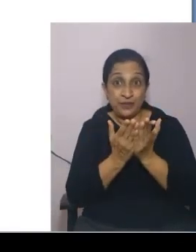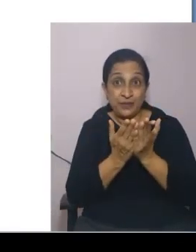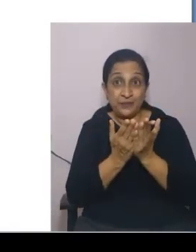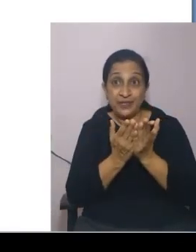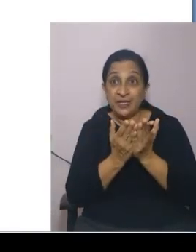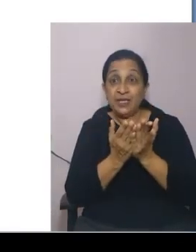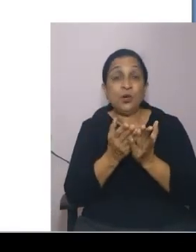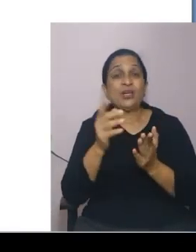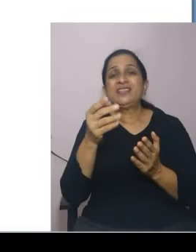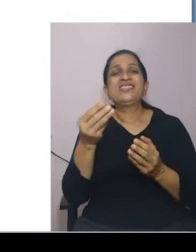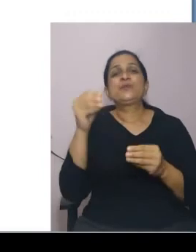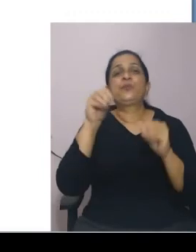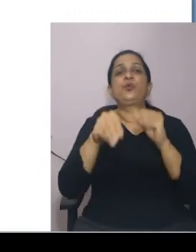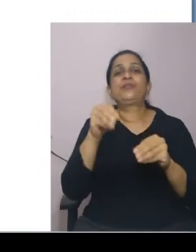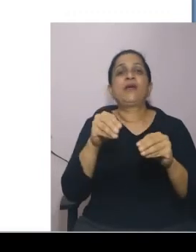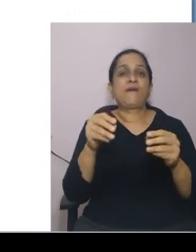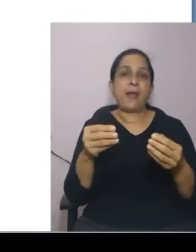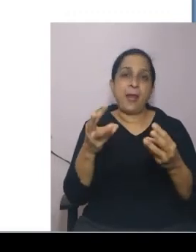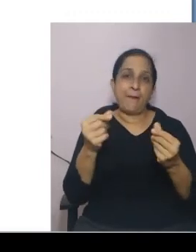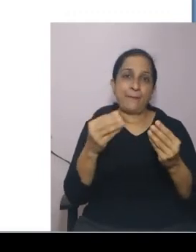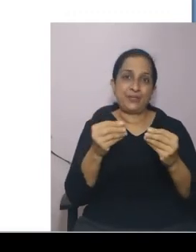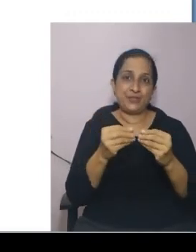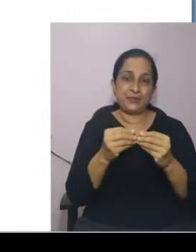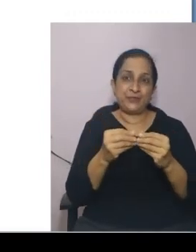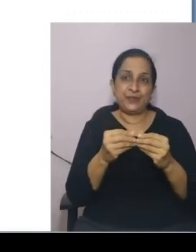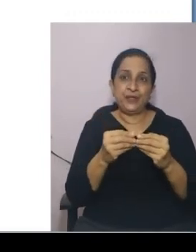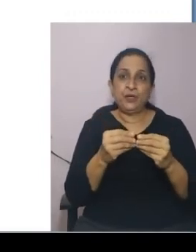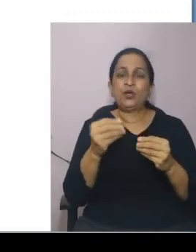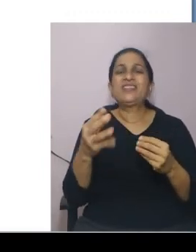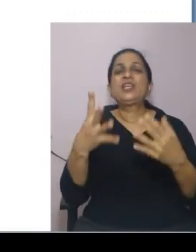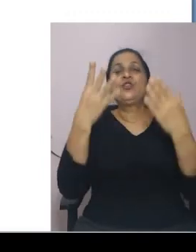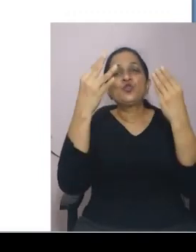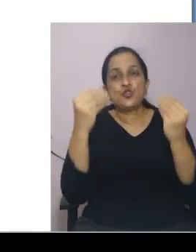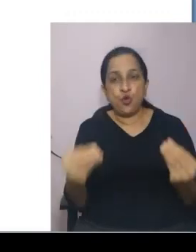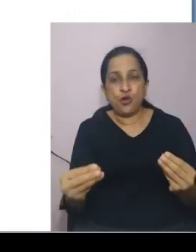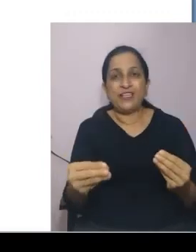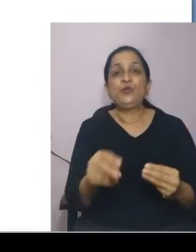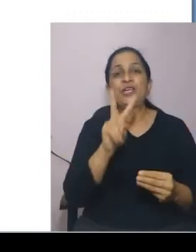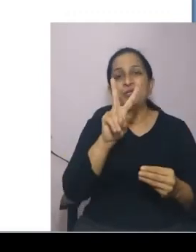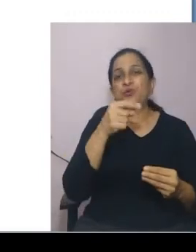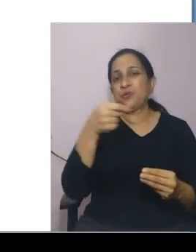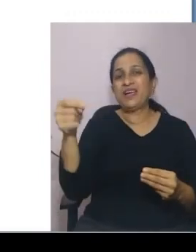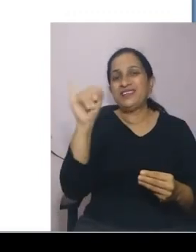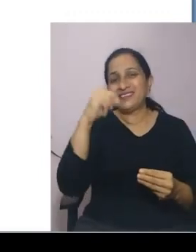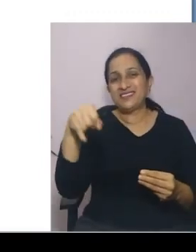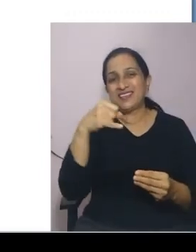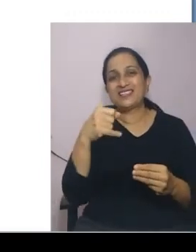and then minus 1 minus 1, that is 2 upon 3 minus 2,